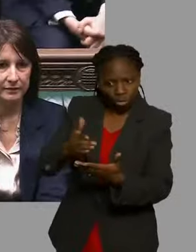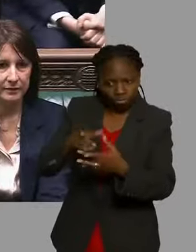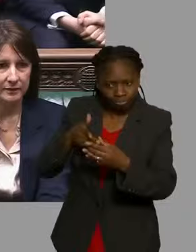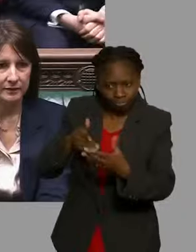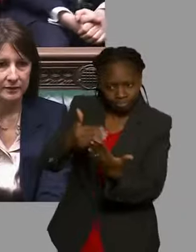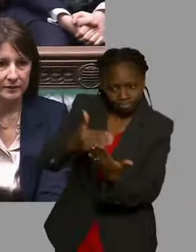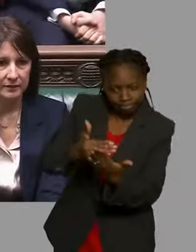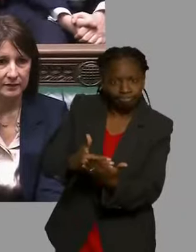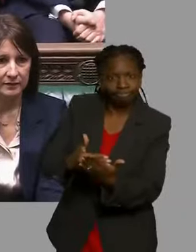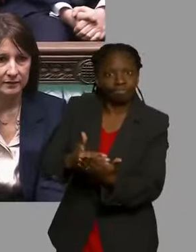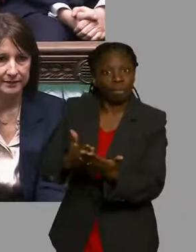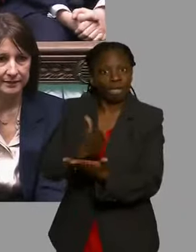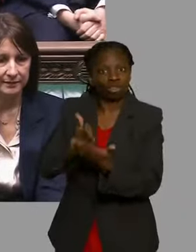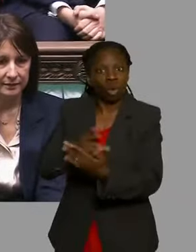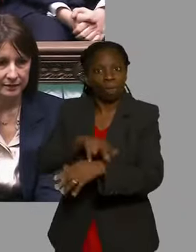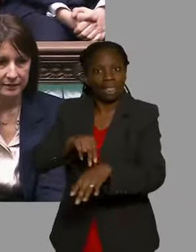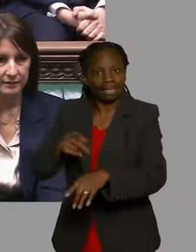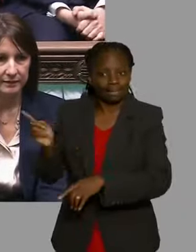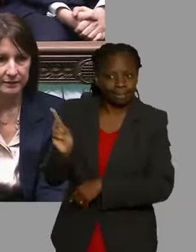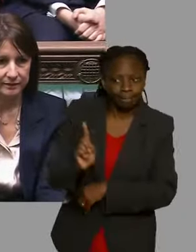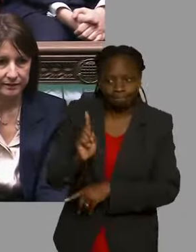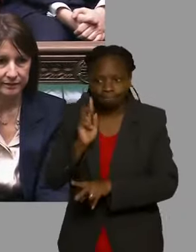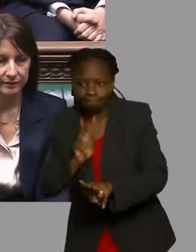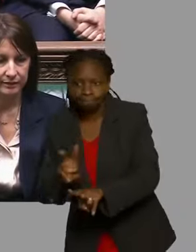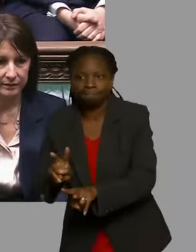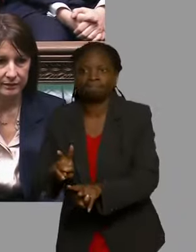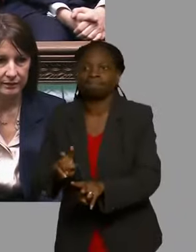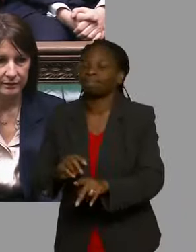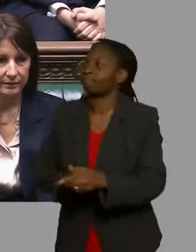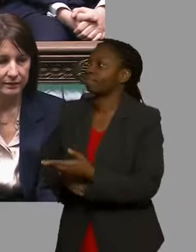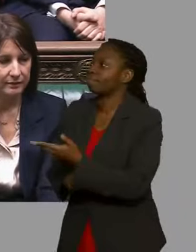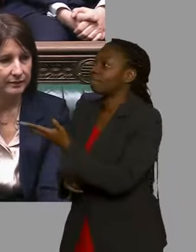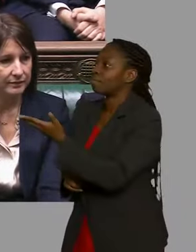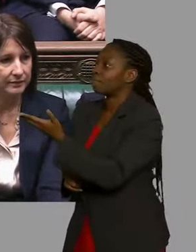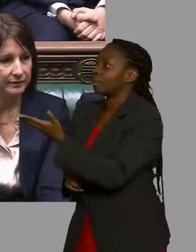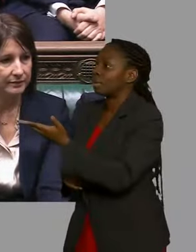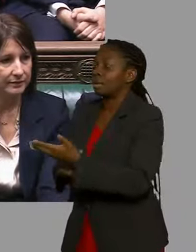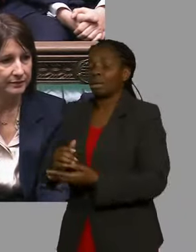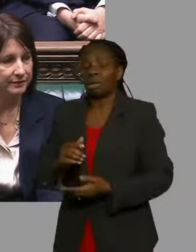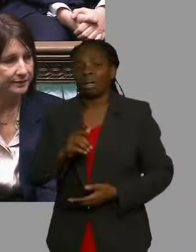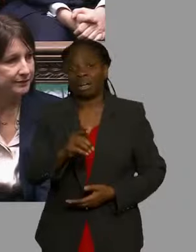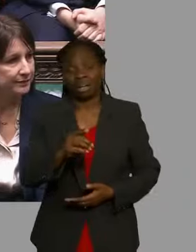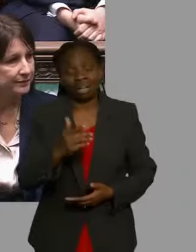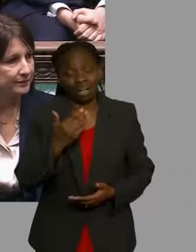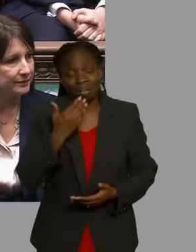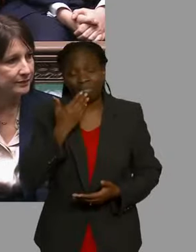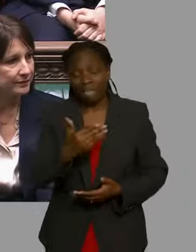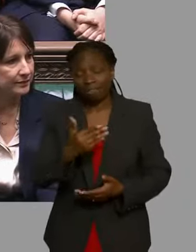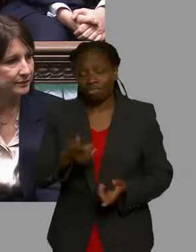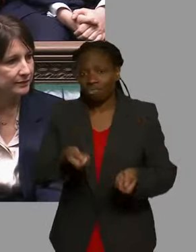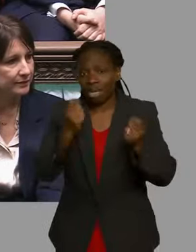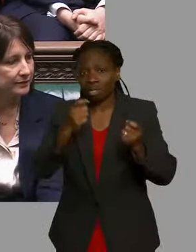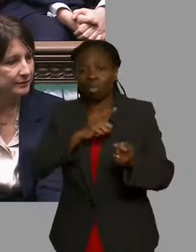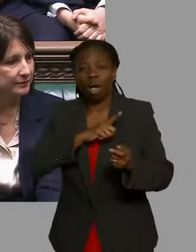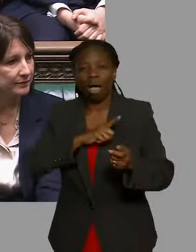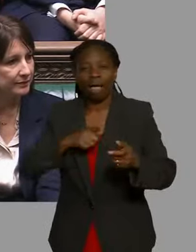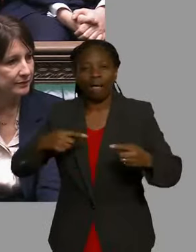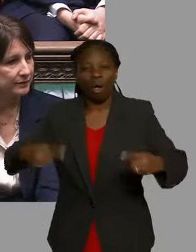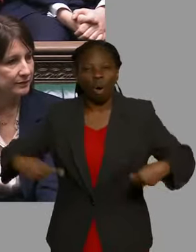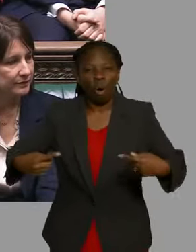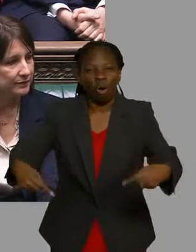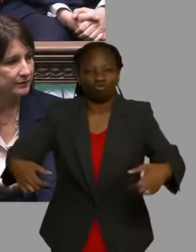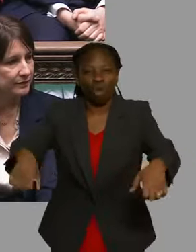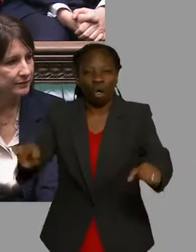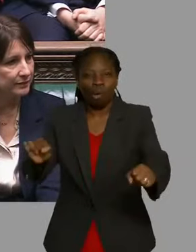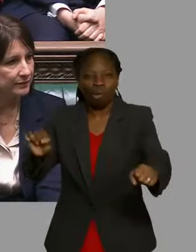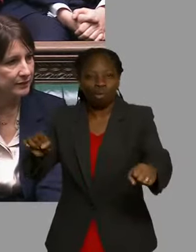bikes were a complete nuisance under the last government, got completely out of control. We're introducing new respect orders